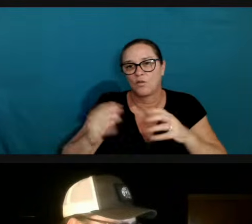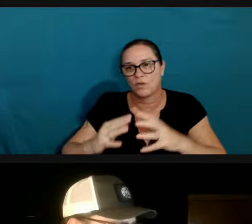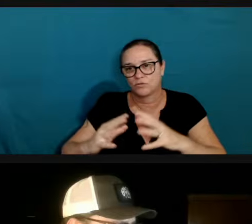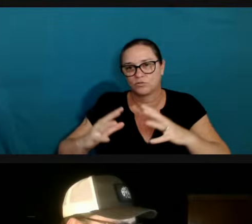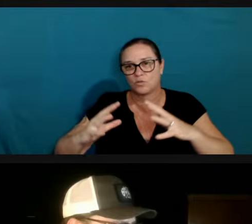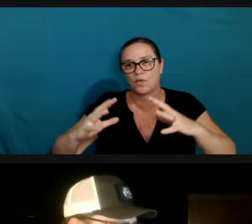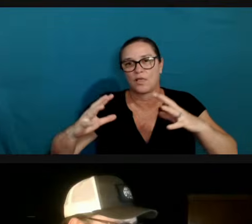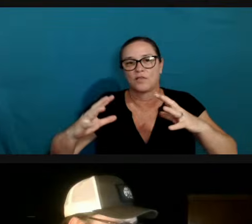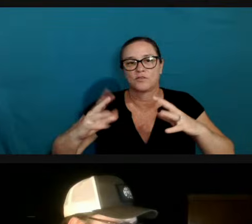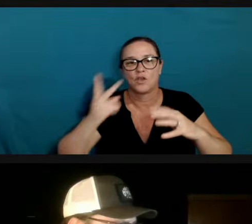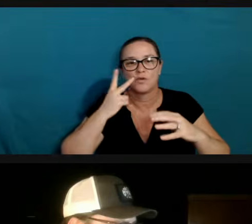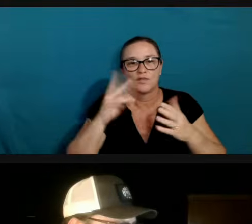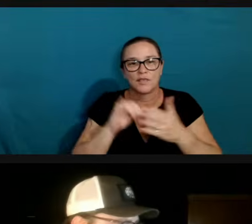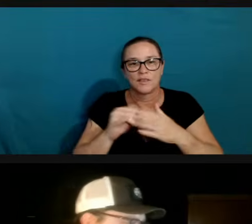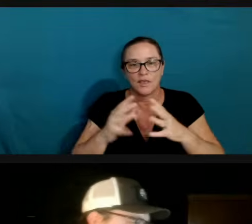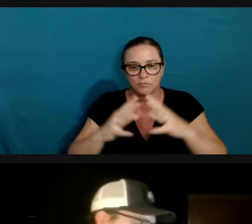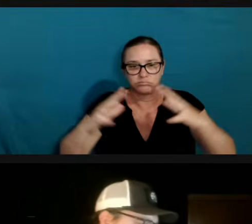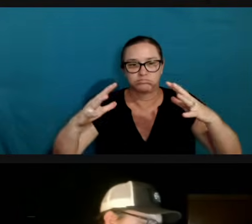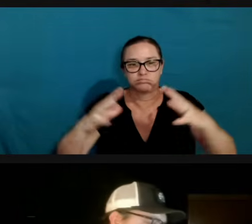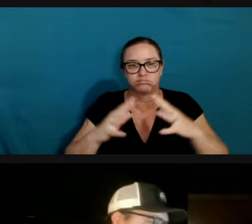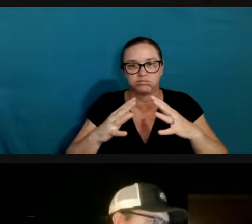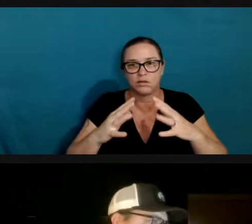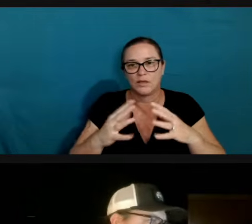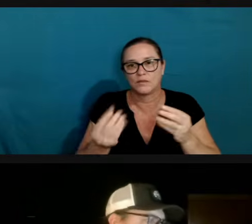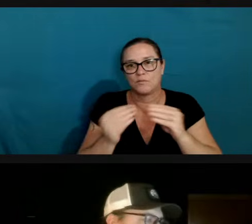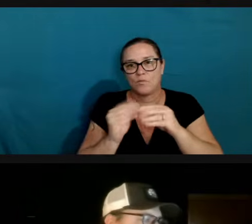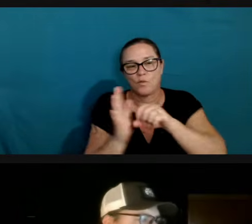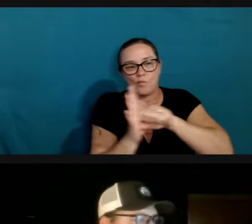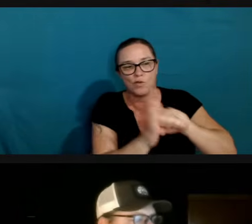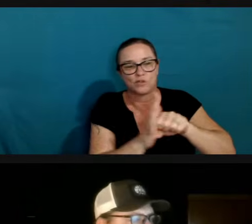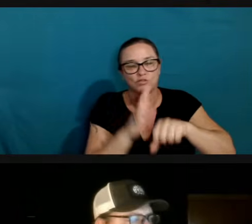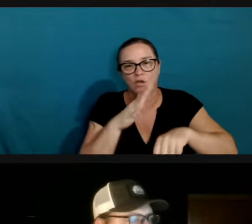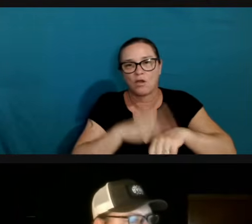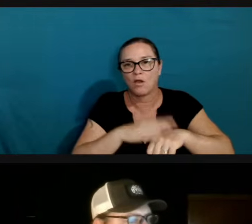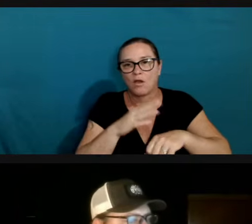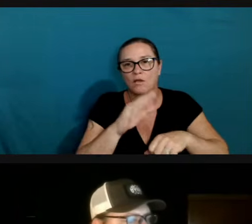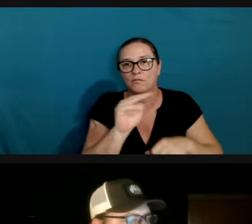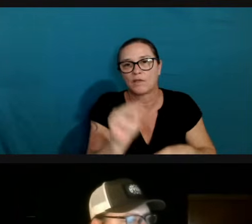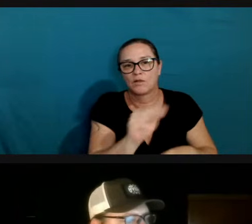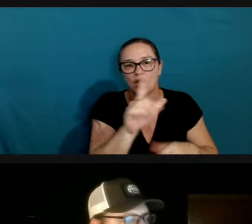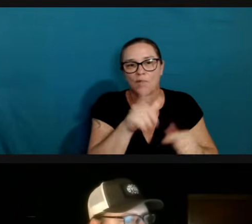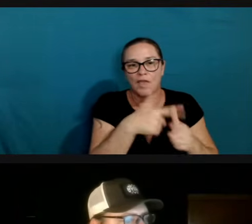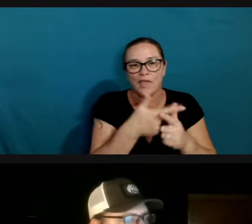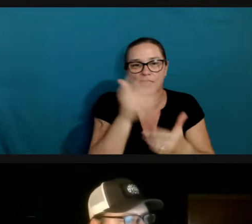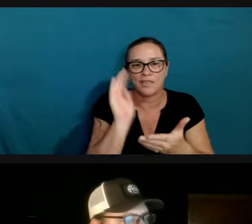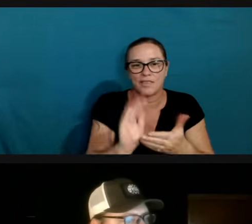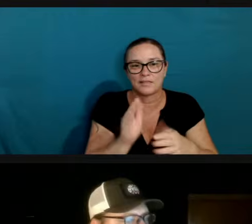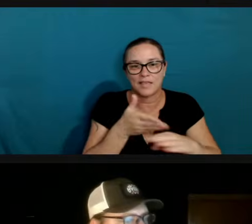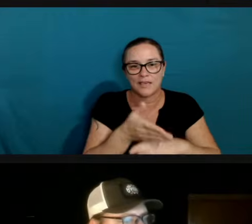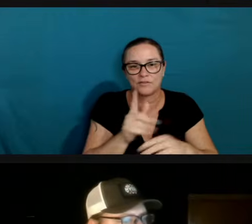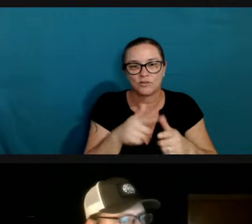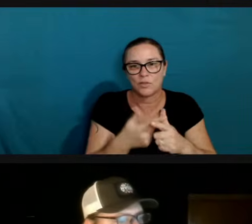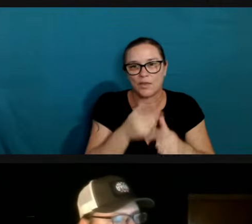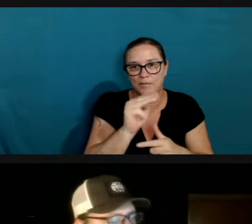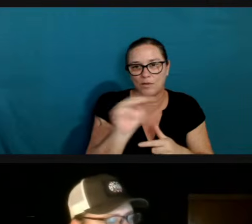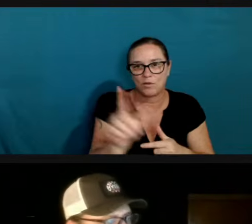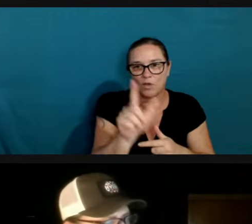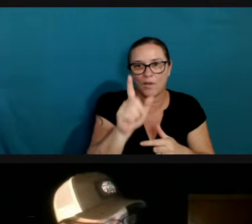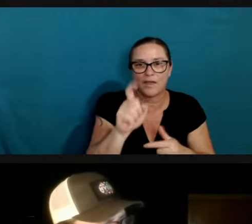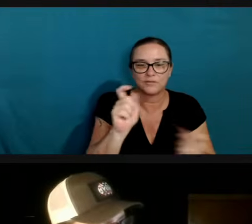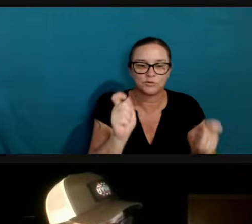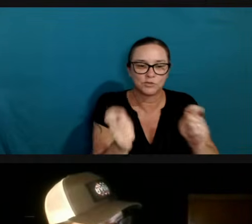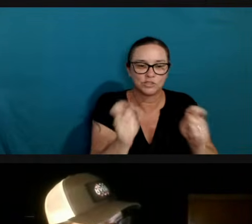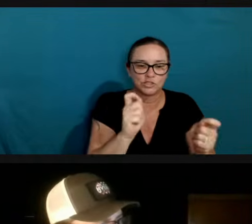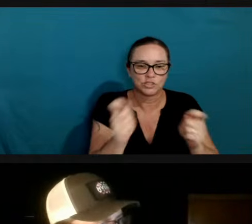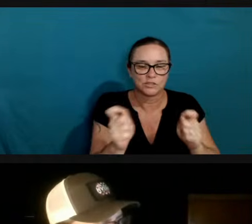that a coordinating process. It's putting more pressure on Mauna Loa before the episodes and less afterwards, and so Mauna Loa can also adjust in